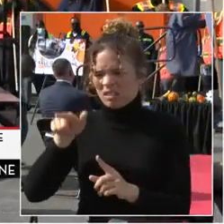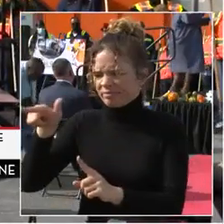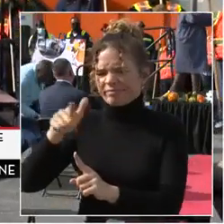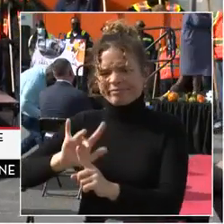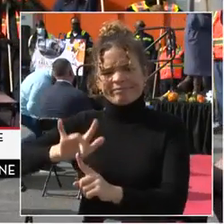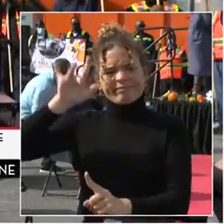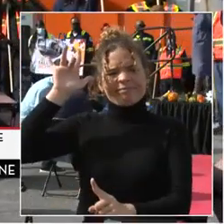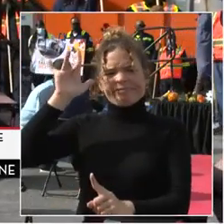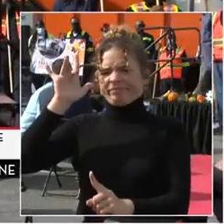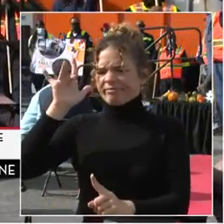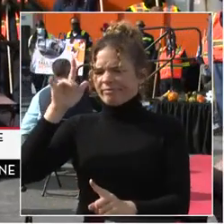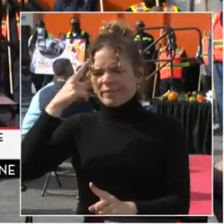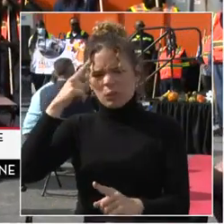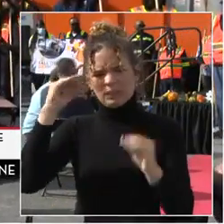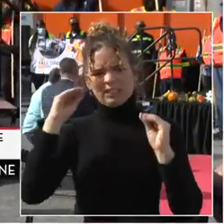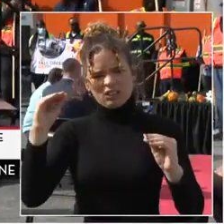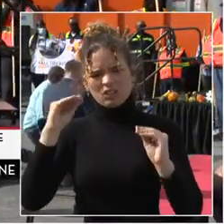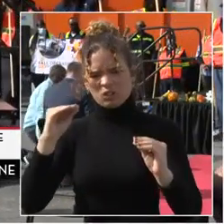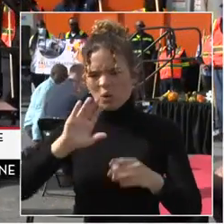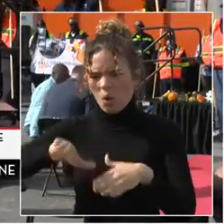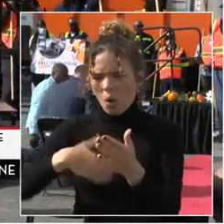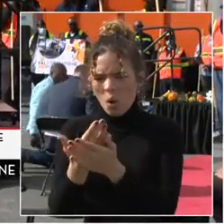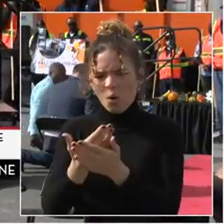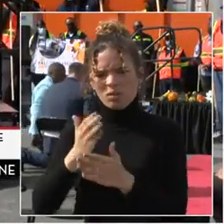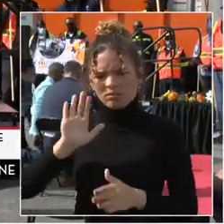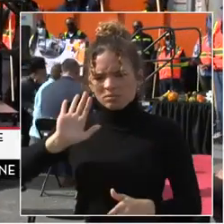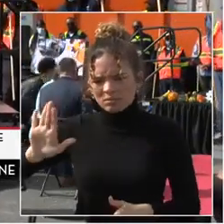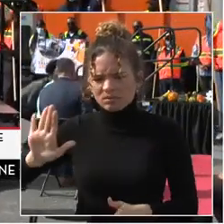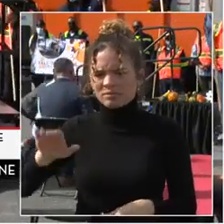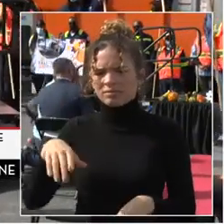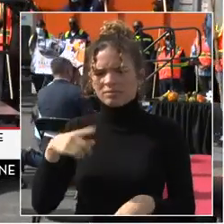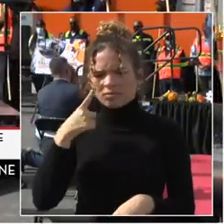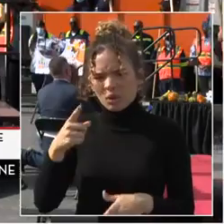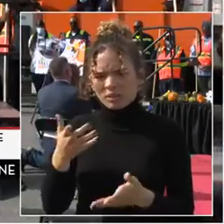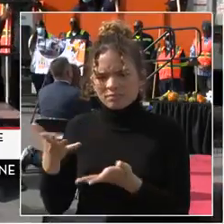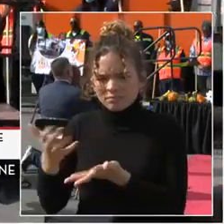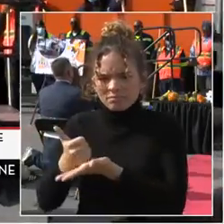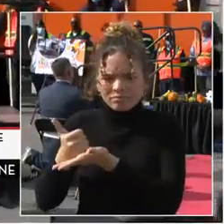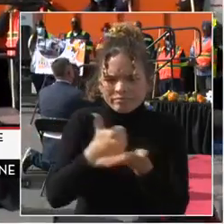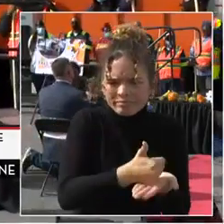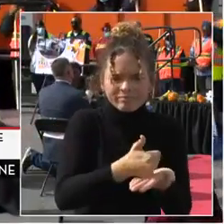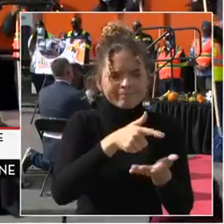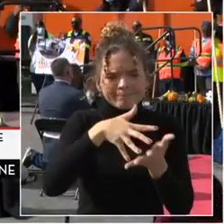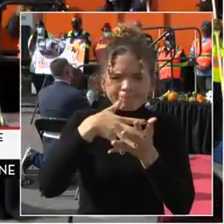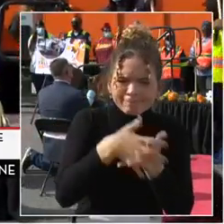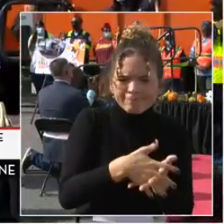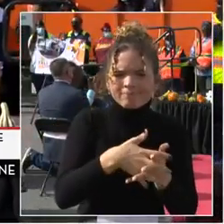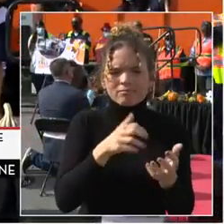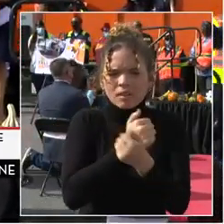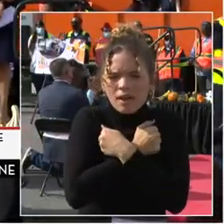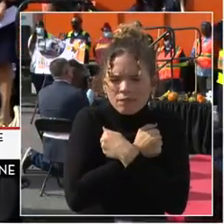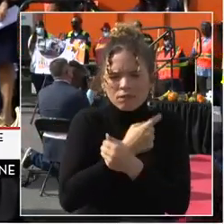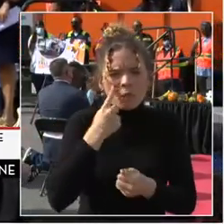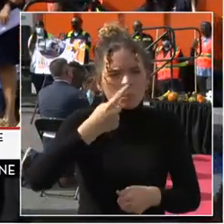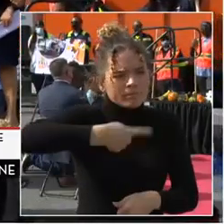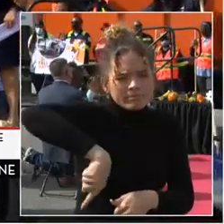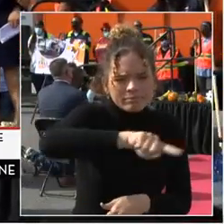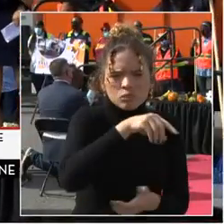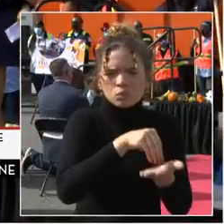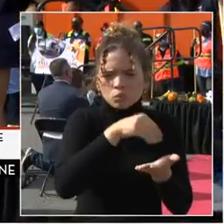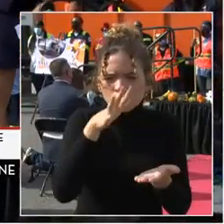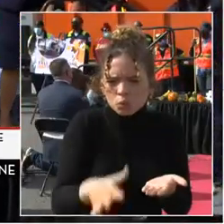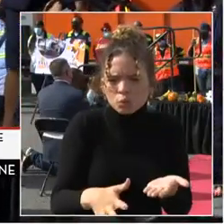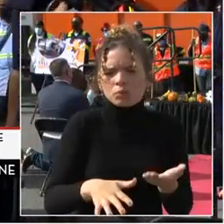of learning in her students at an early age. We're now on our third